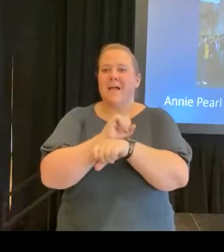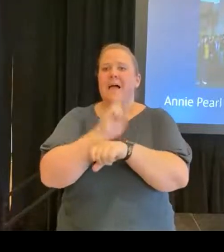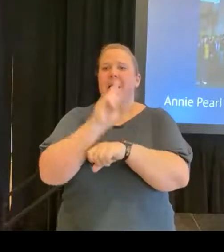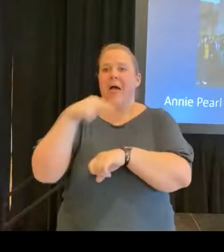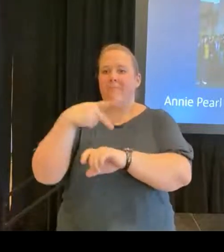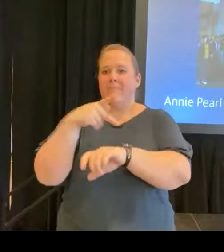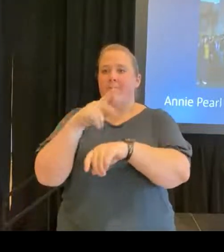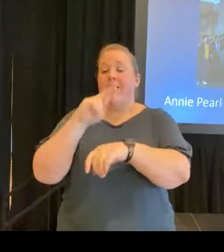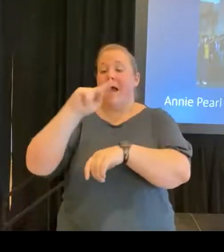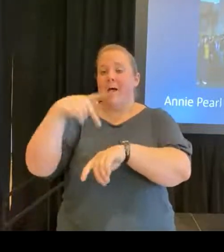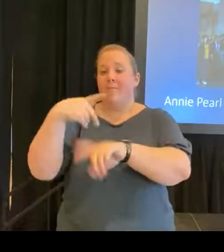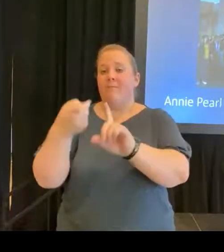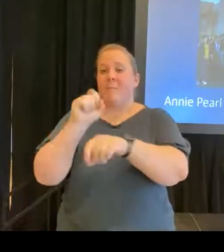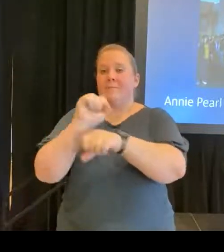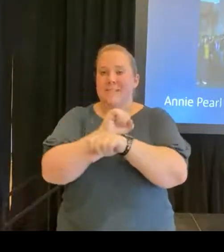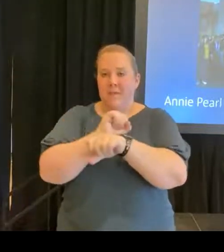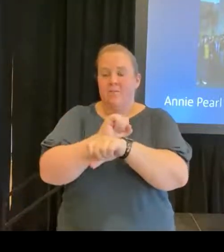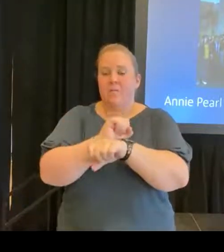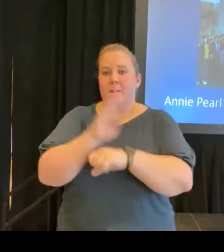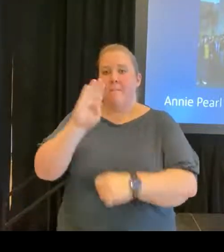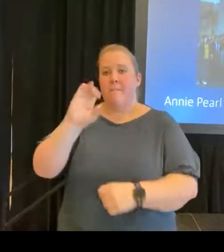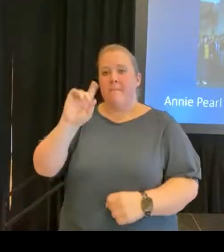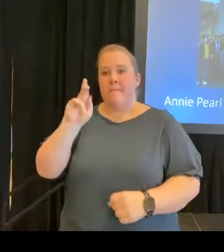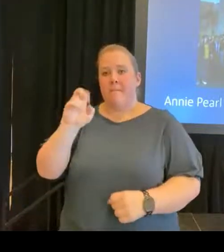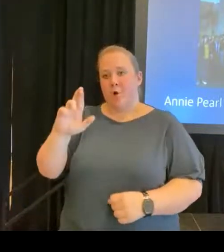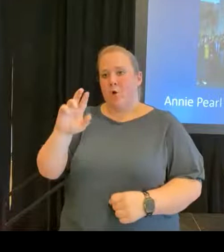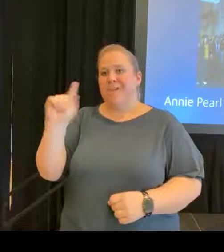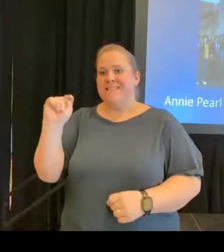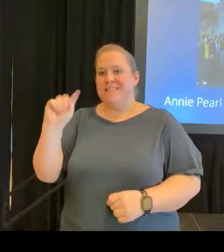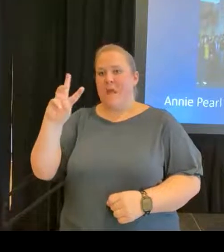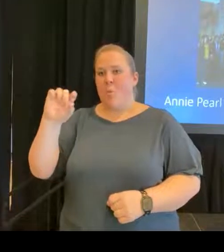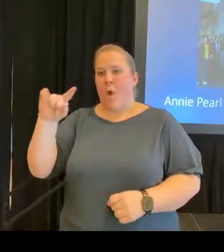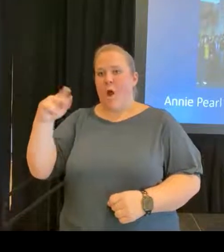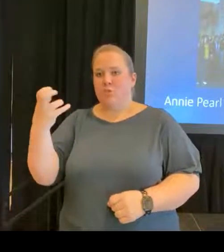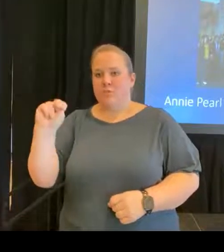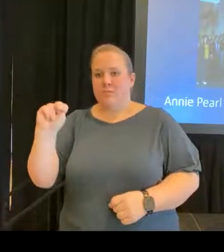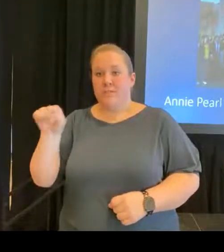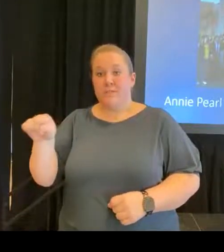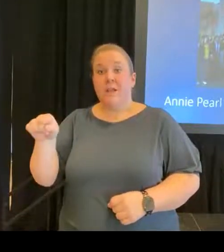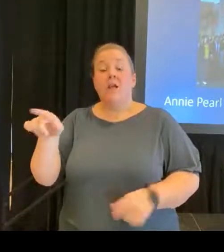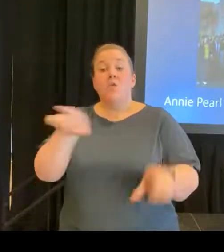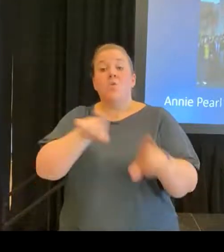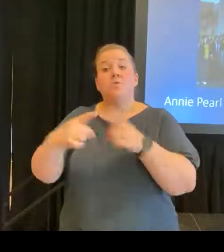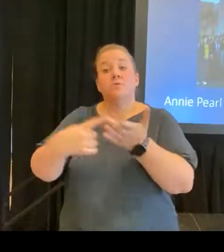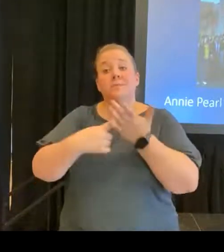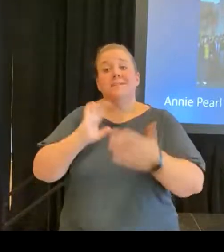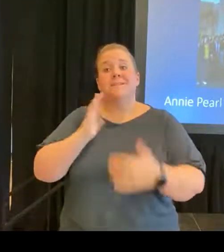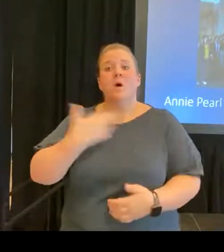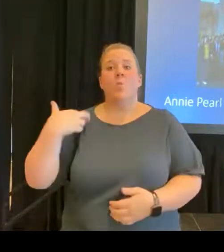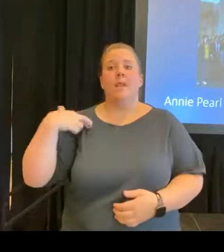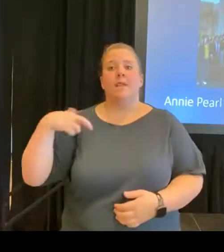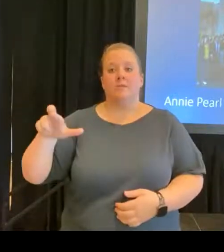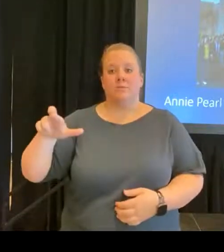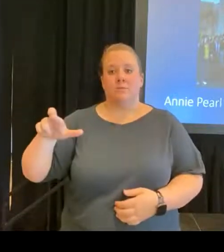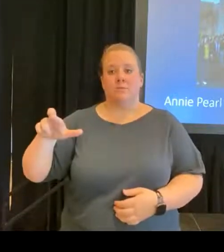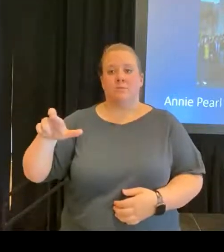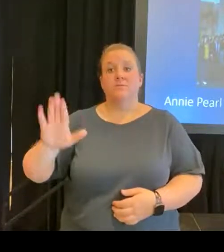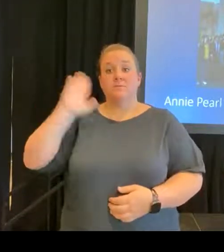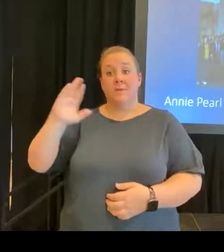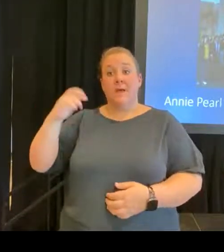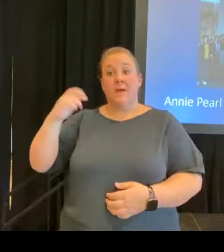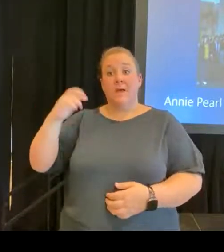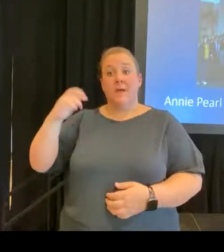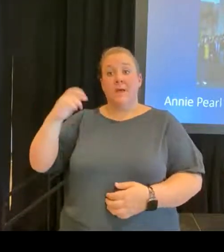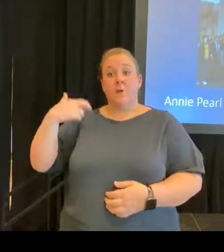Washington. Because in that, it also talks about our religion. Our religion was